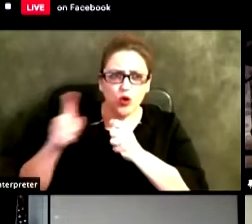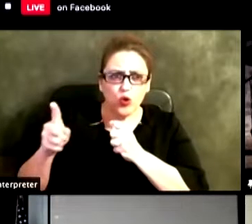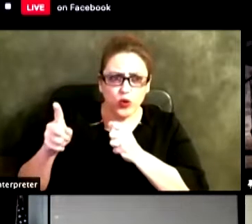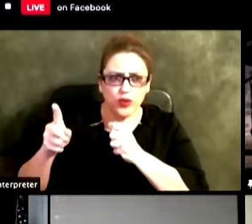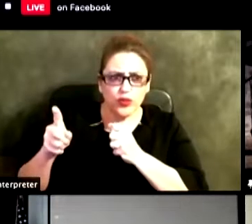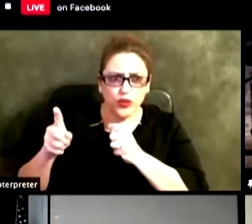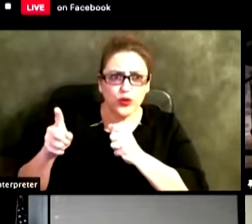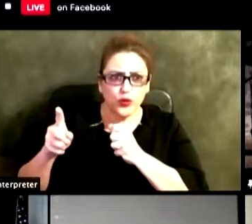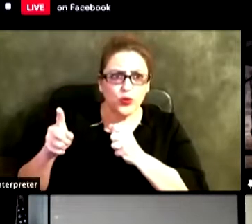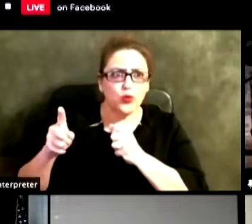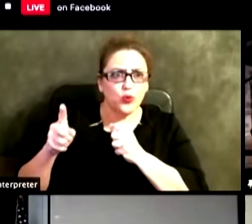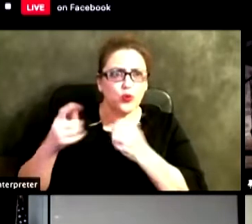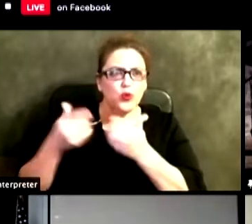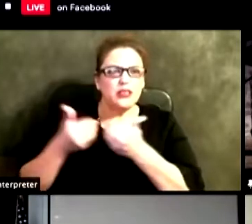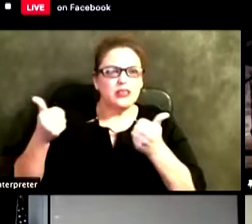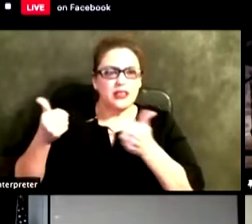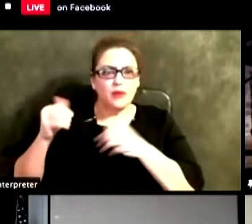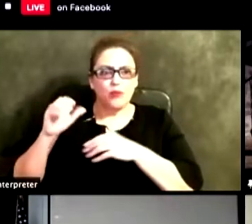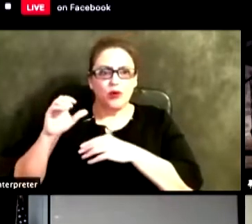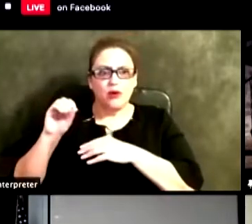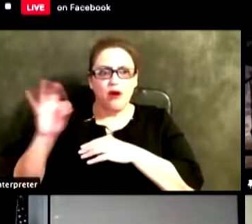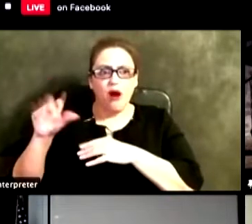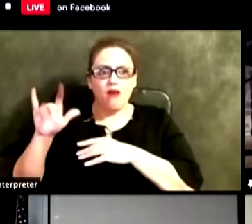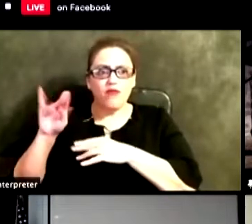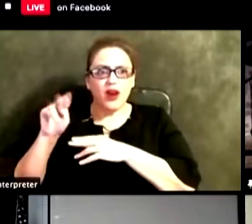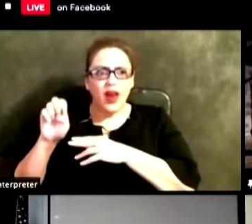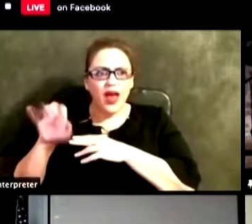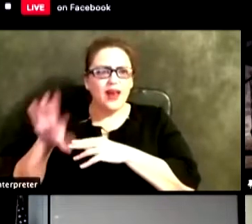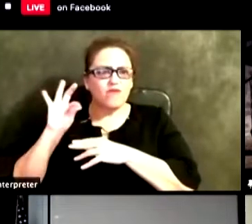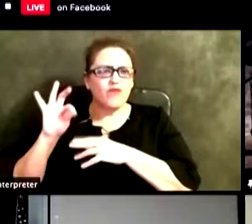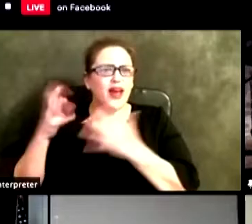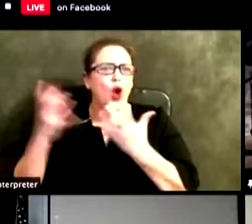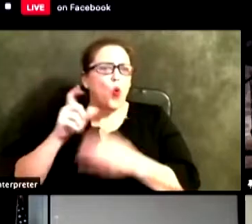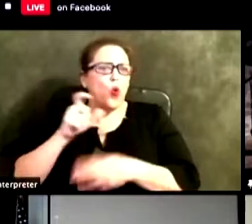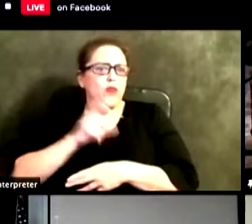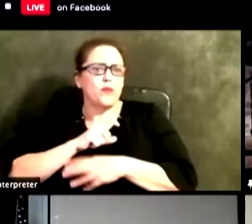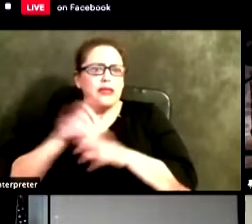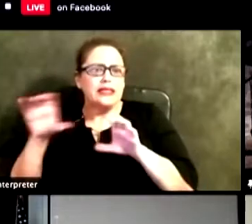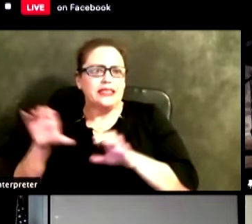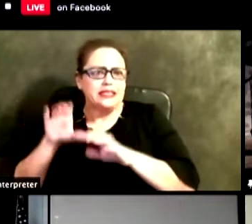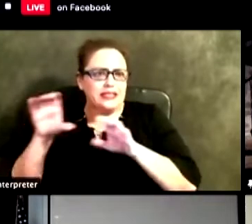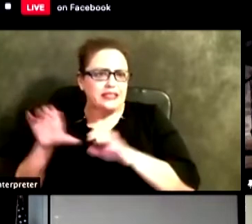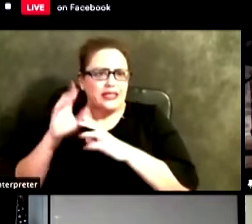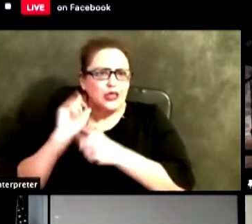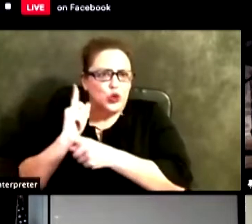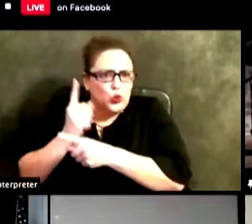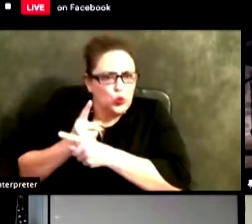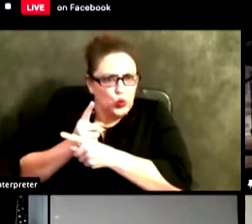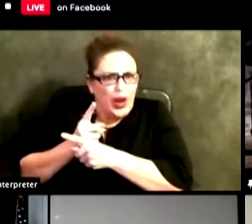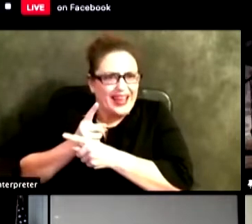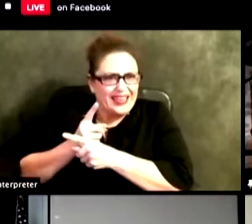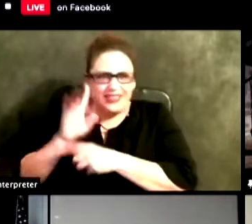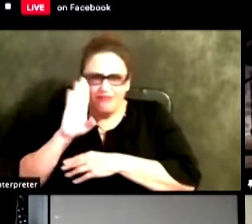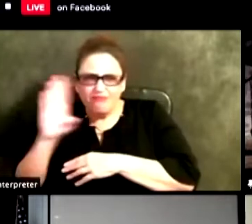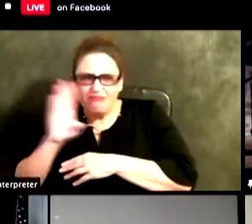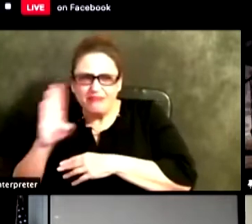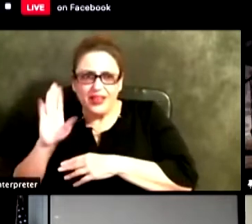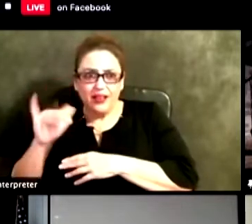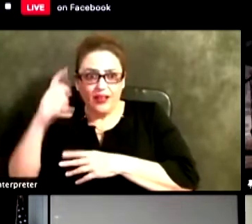right in that interaction with your son? I know that's something that is mental health is something that's near and dear to my heart, and I want to make sure